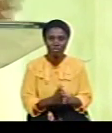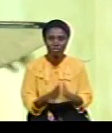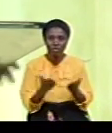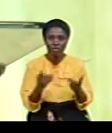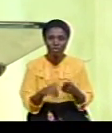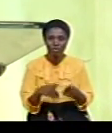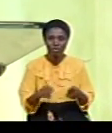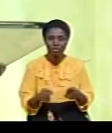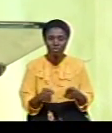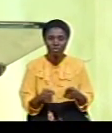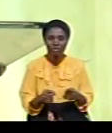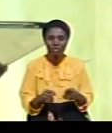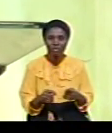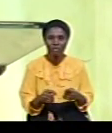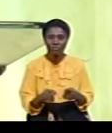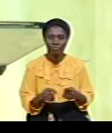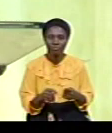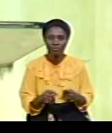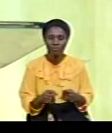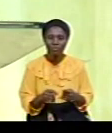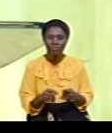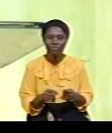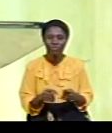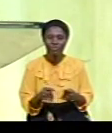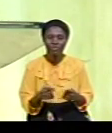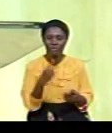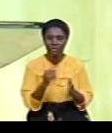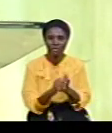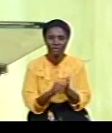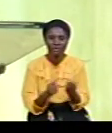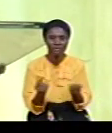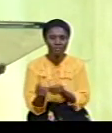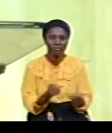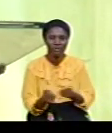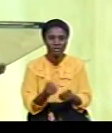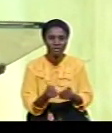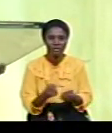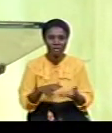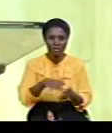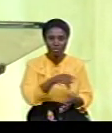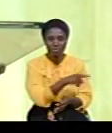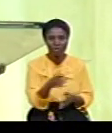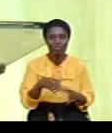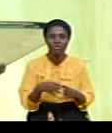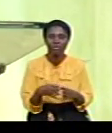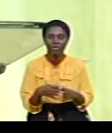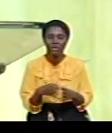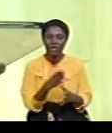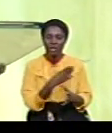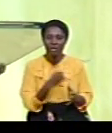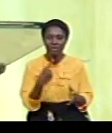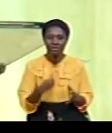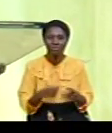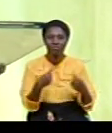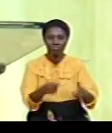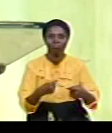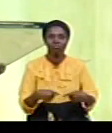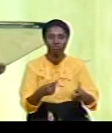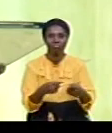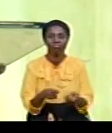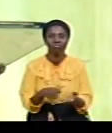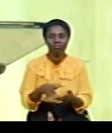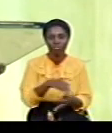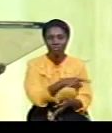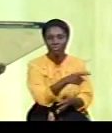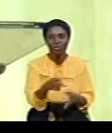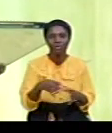come wars and fightings among you? Or in other words, where do the conflicts and quarrels among you come from?